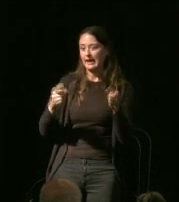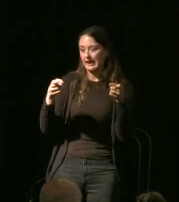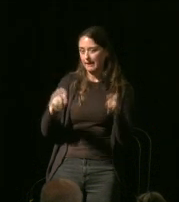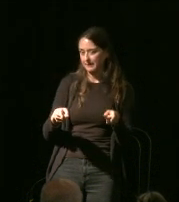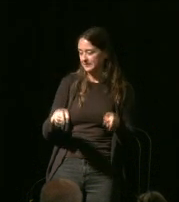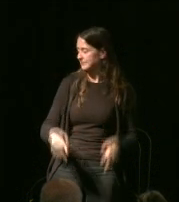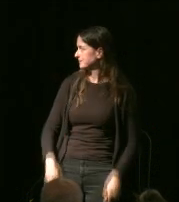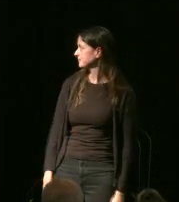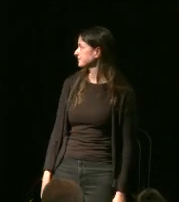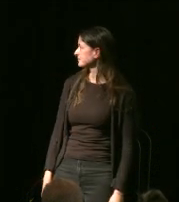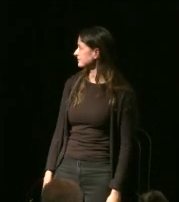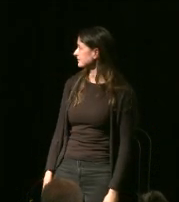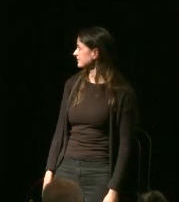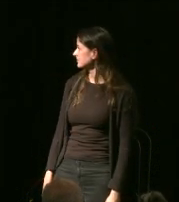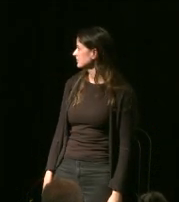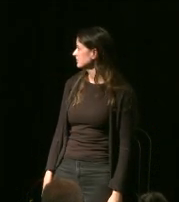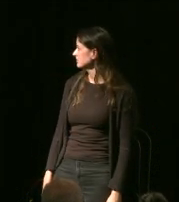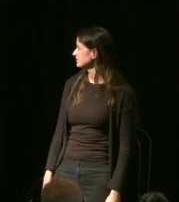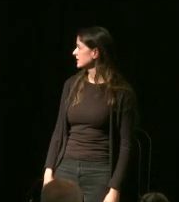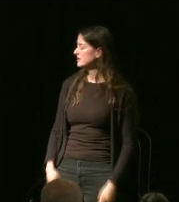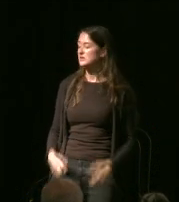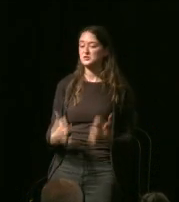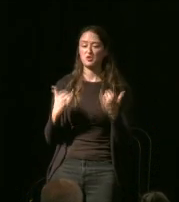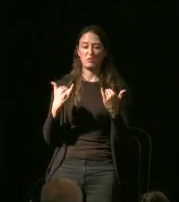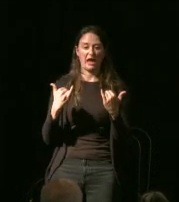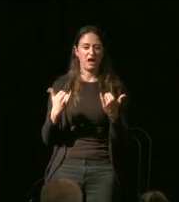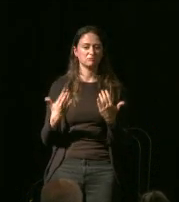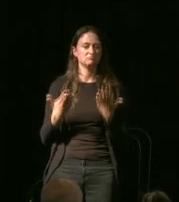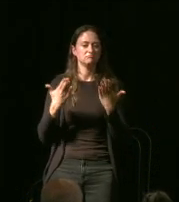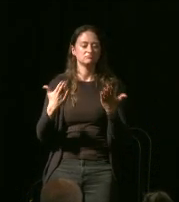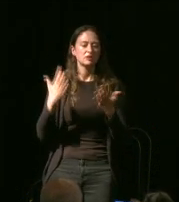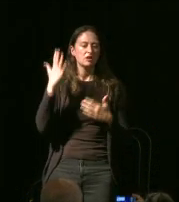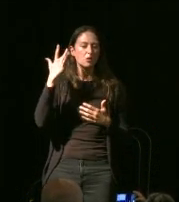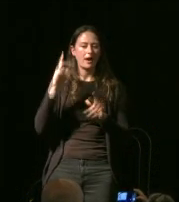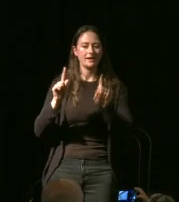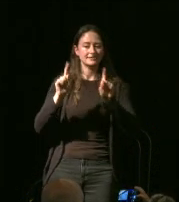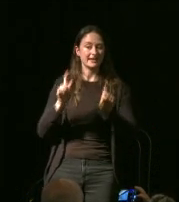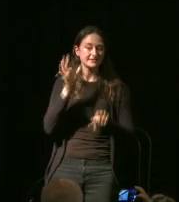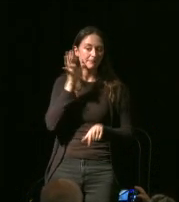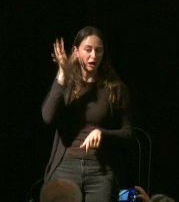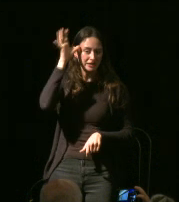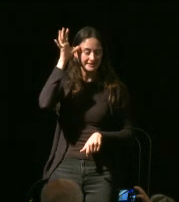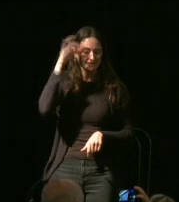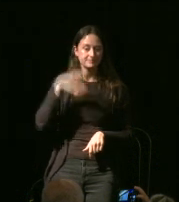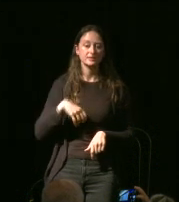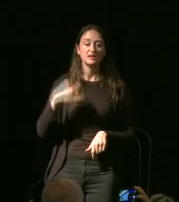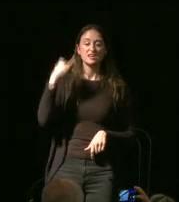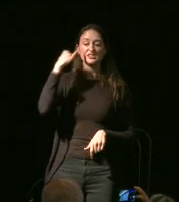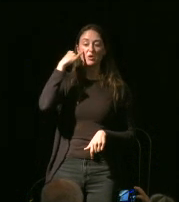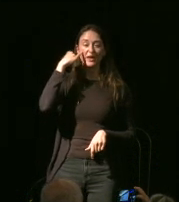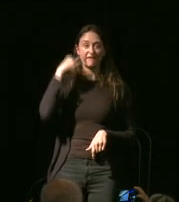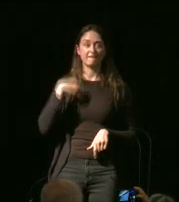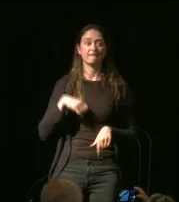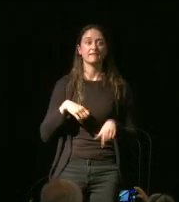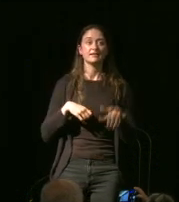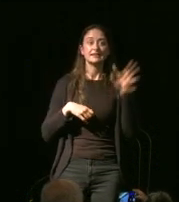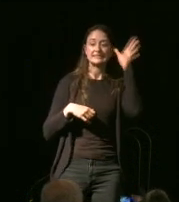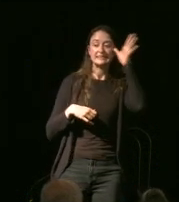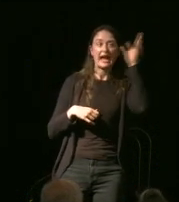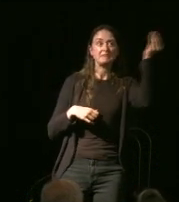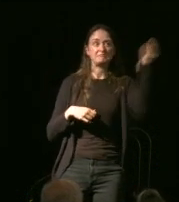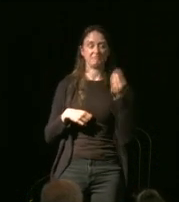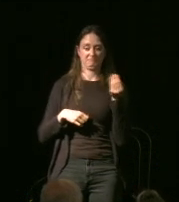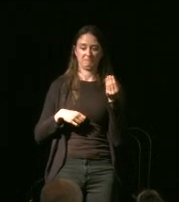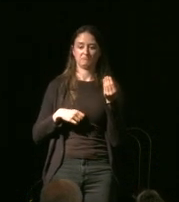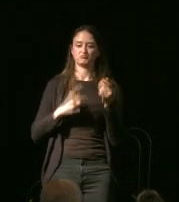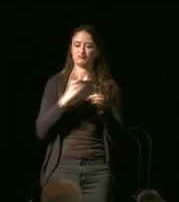those variants came from mom and that person got a normal copy from dad, that wouldn't be sufficient to cause them to have Usher